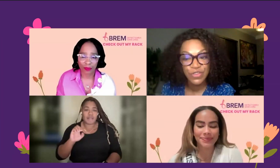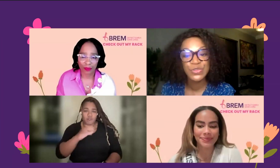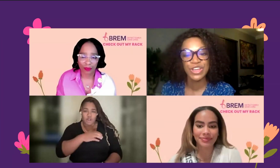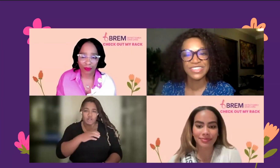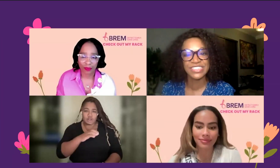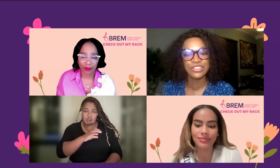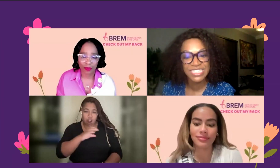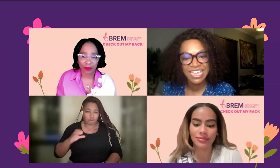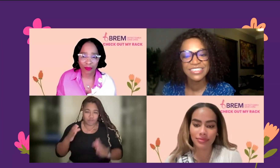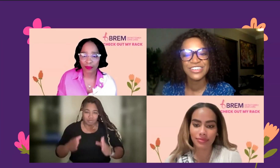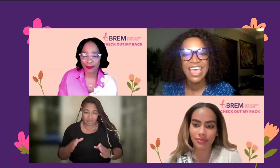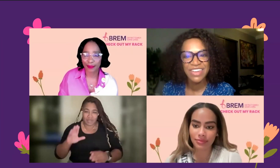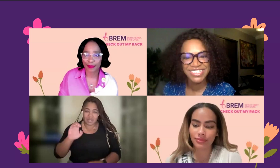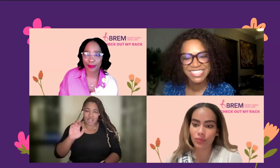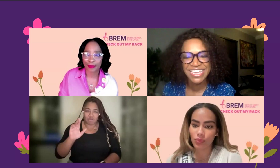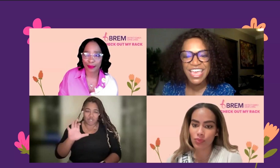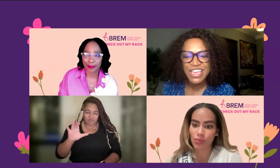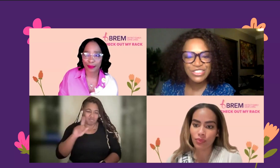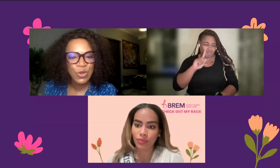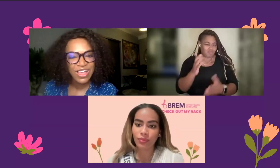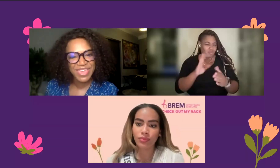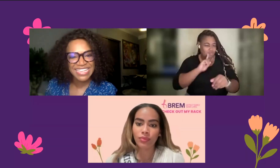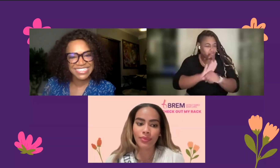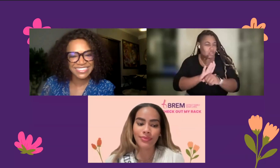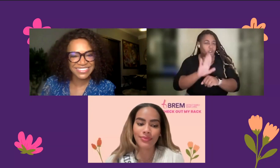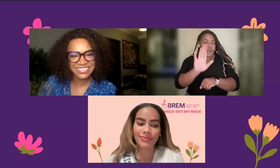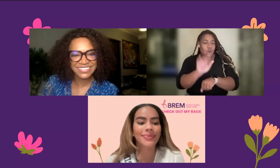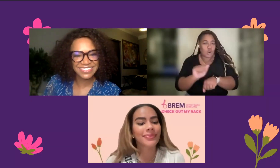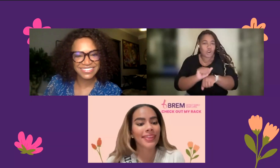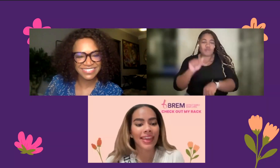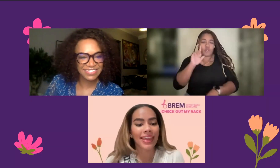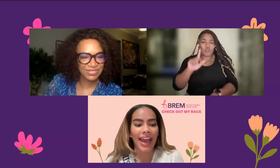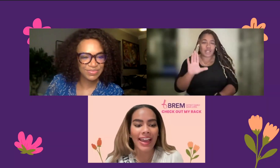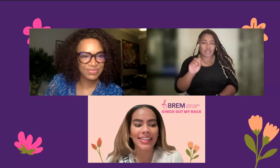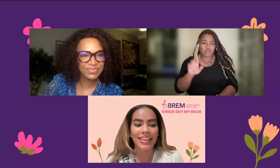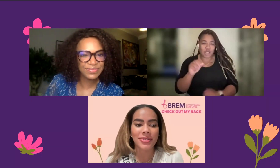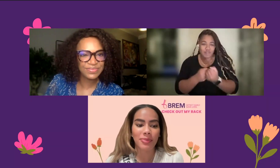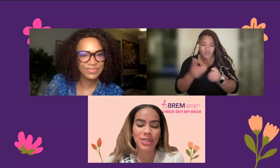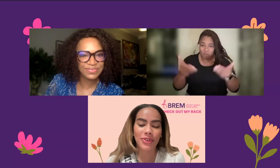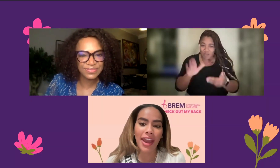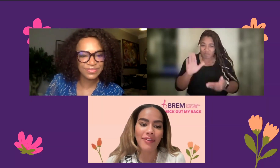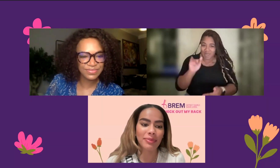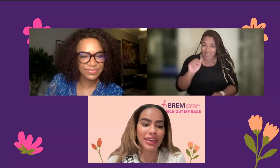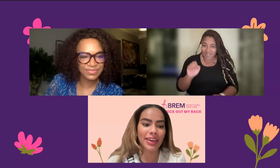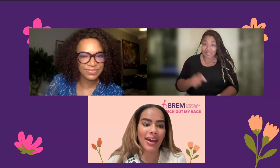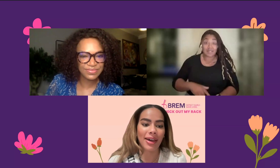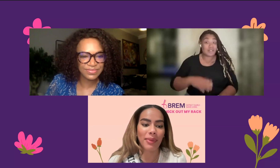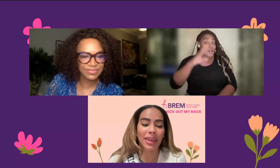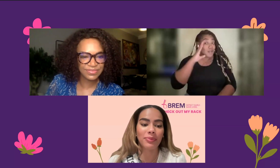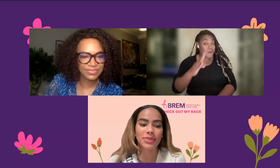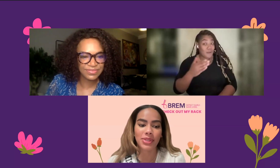her service work this year to cancer advocacy. So welcome, Cassie. Hi, thank you so much for having